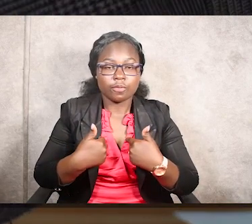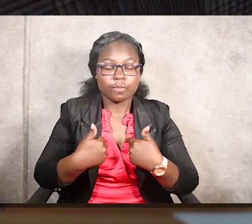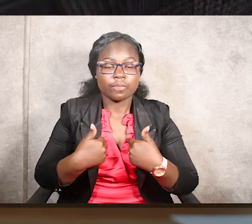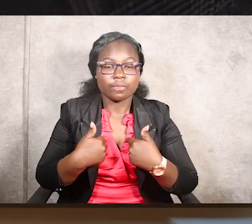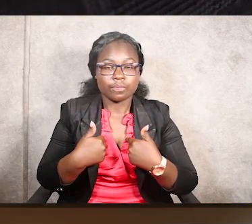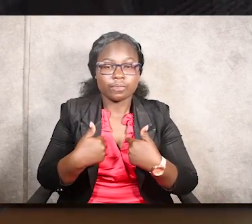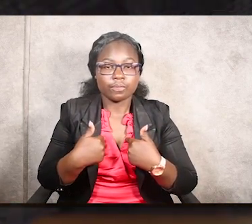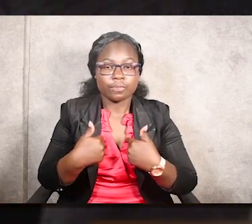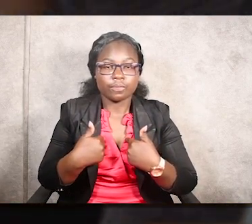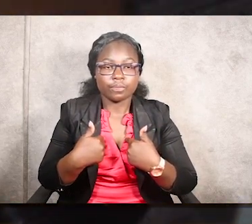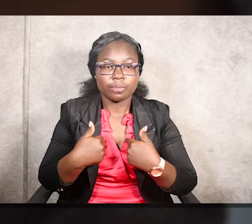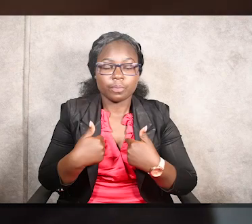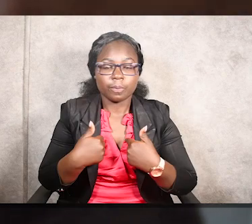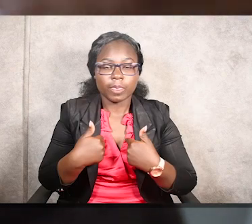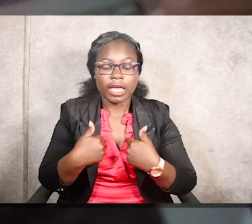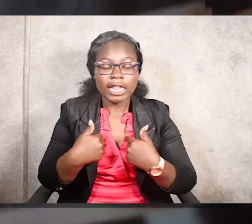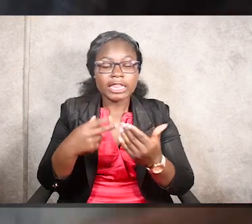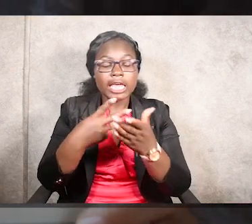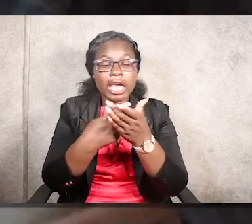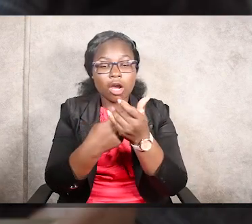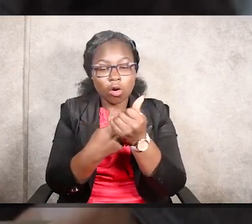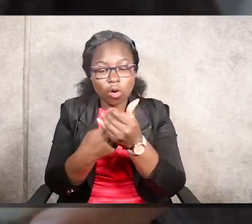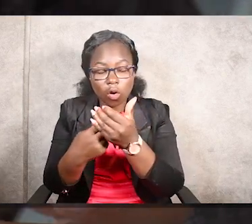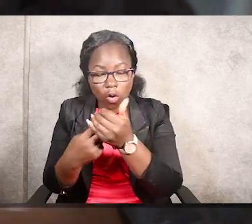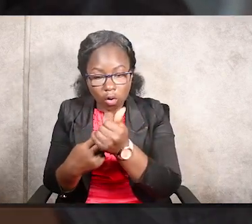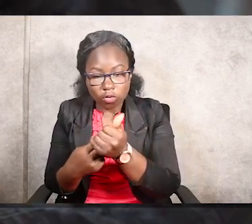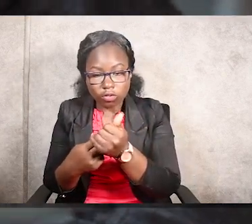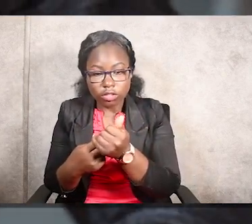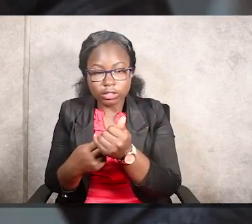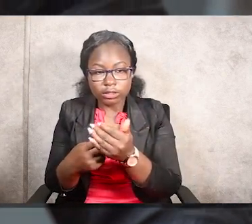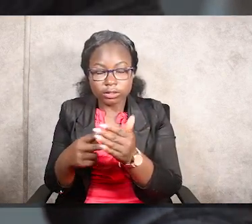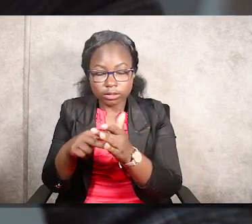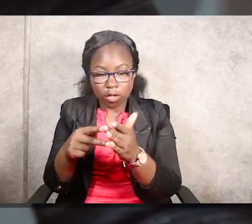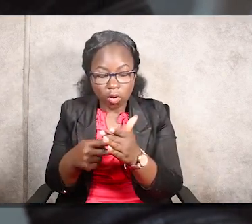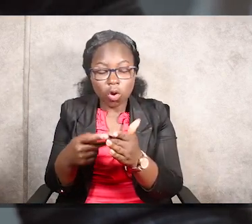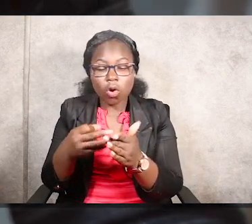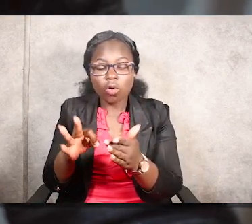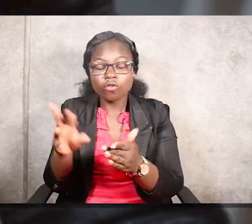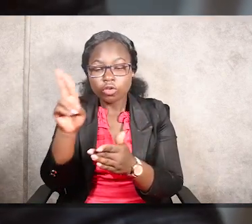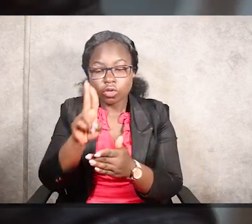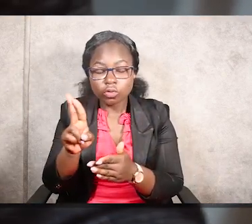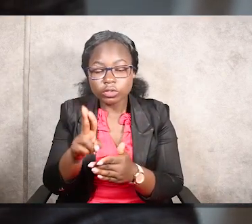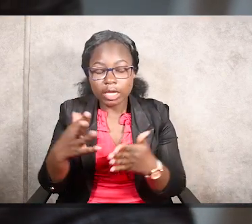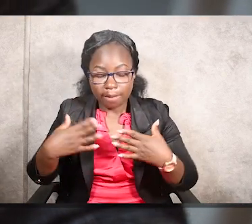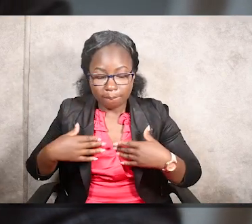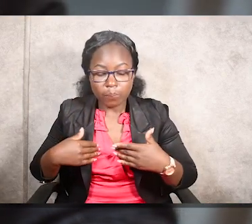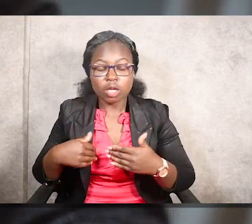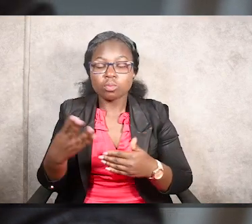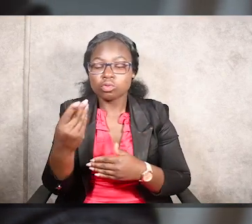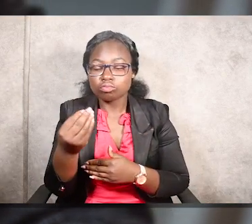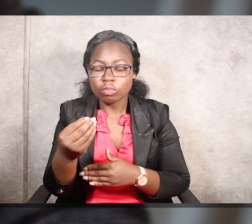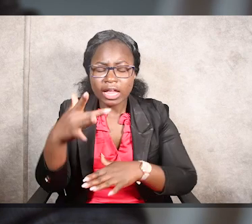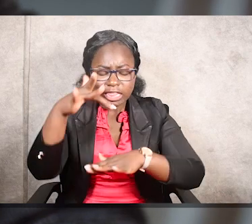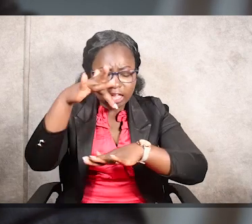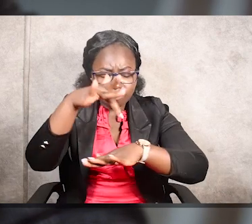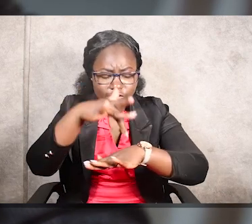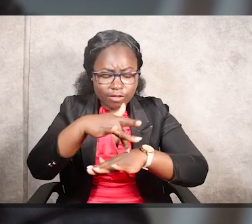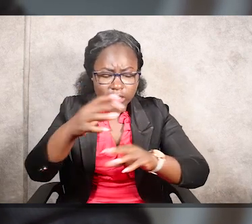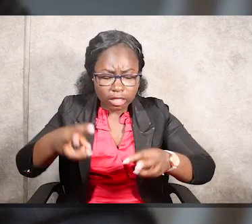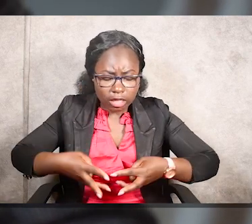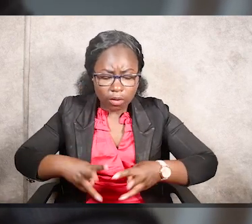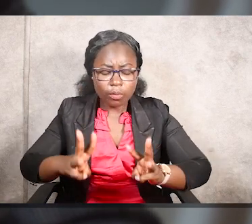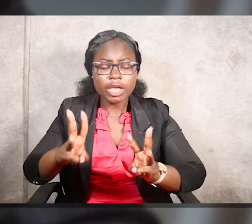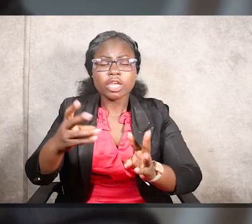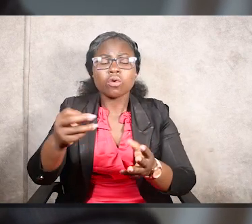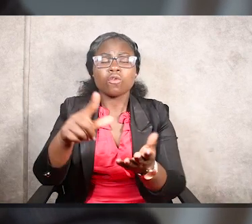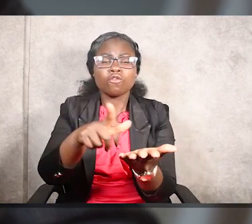gotten the contracts of spending people's money. They have perfected the art of